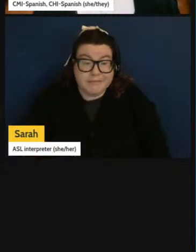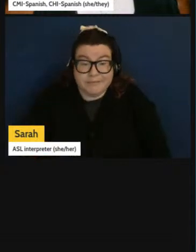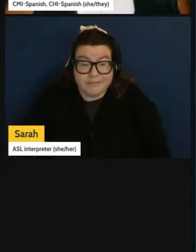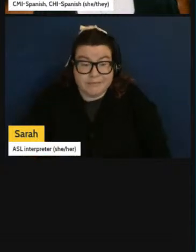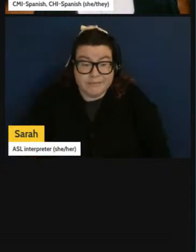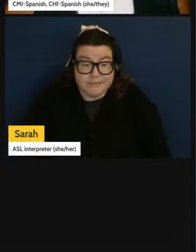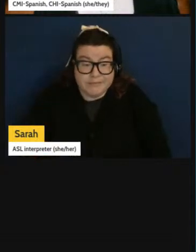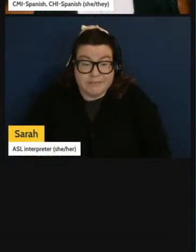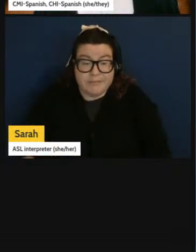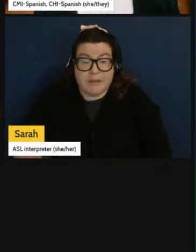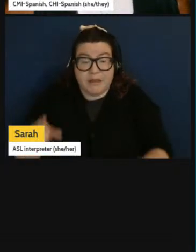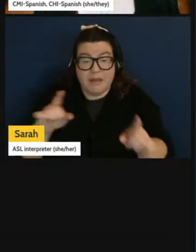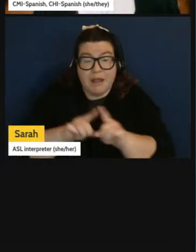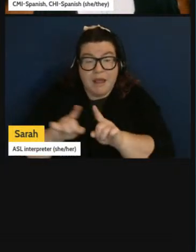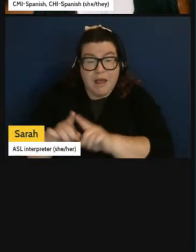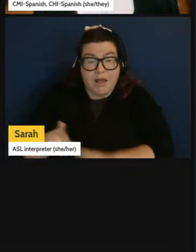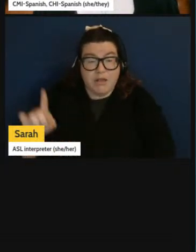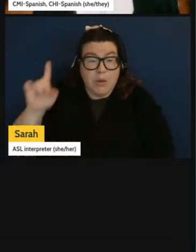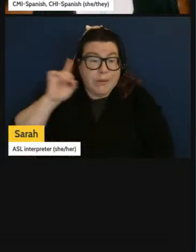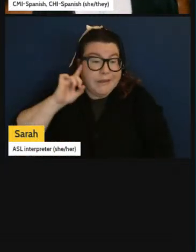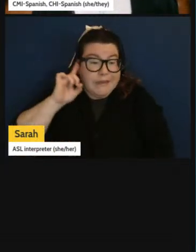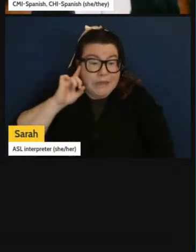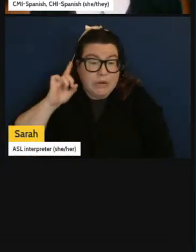I also hear from